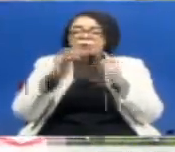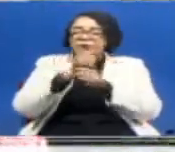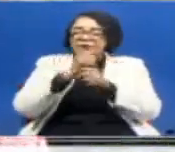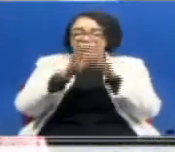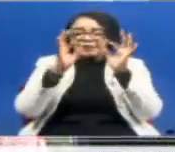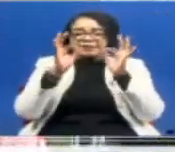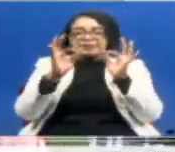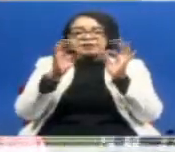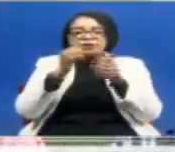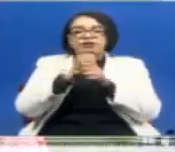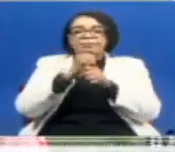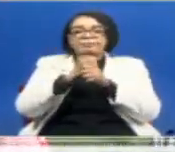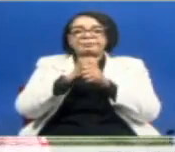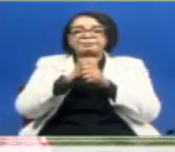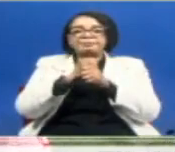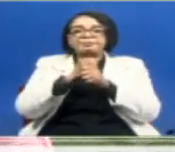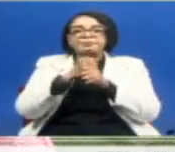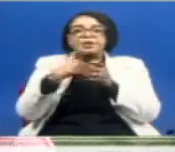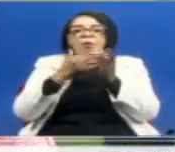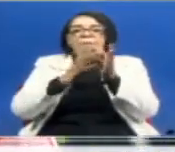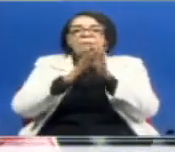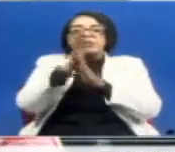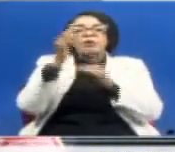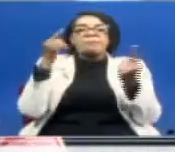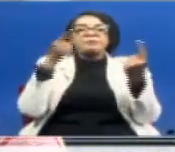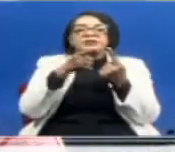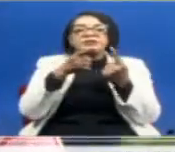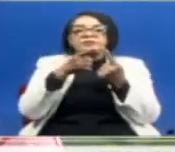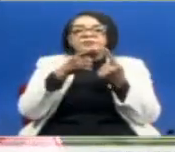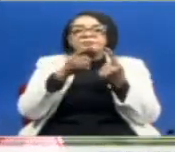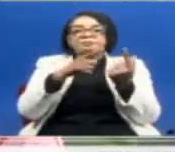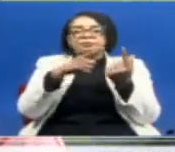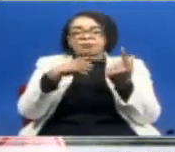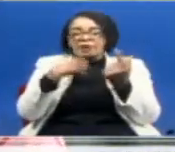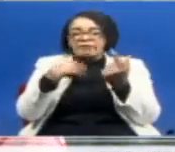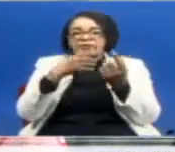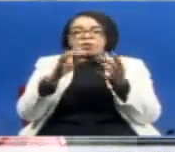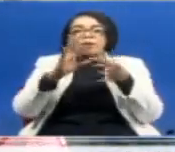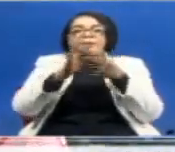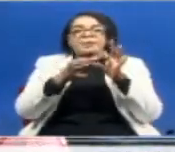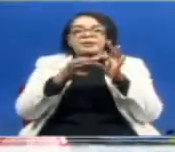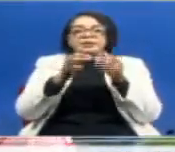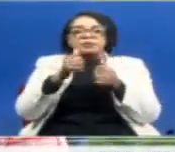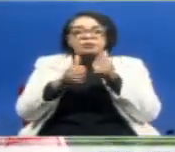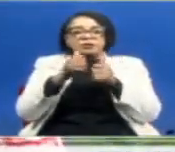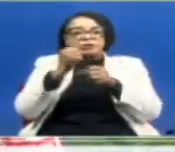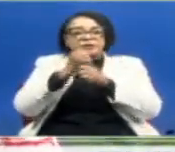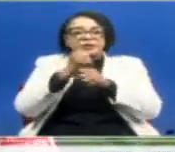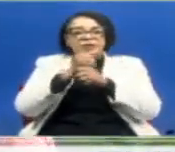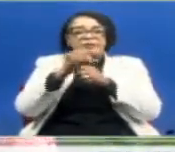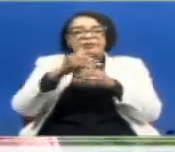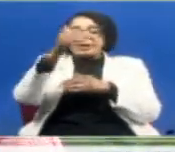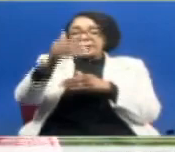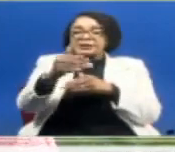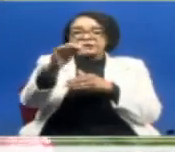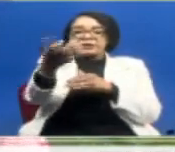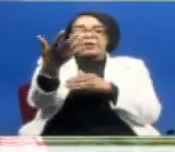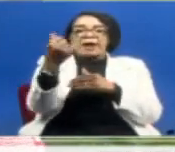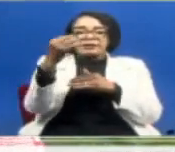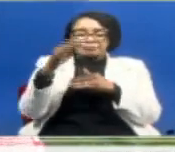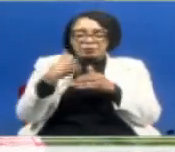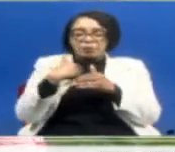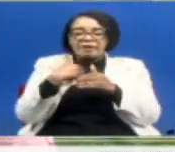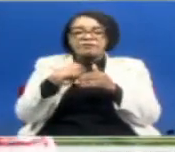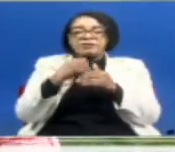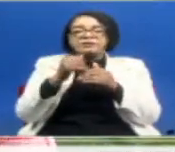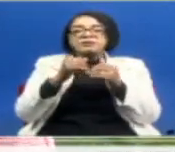weekend. Our main objective was actually to go and call for the Olympics. That we did, and the next task was to come and play Safari Sevens